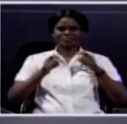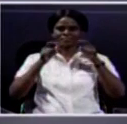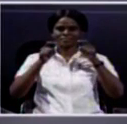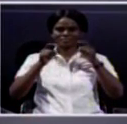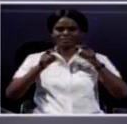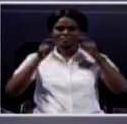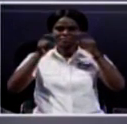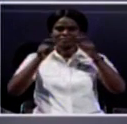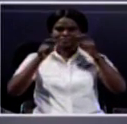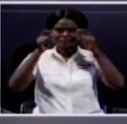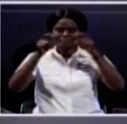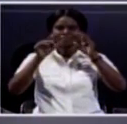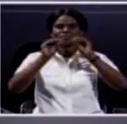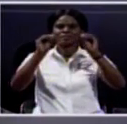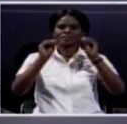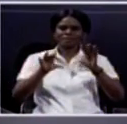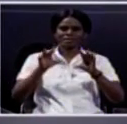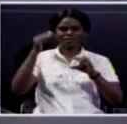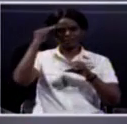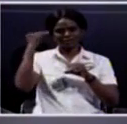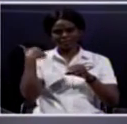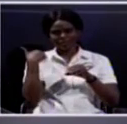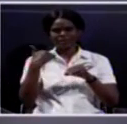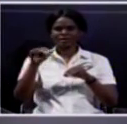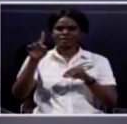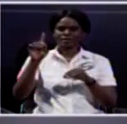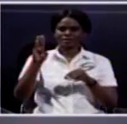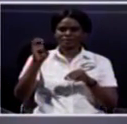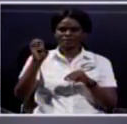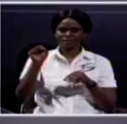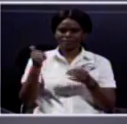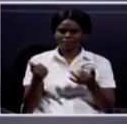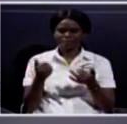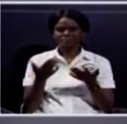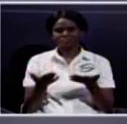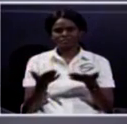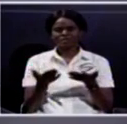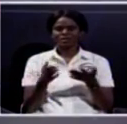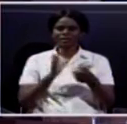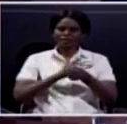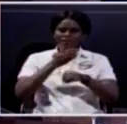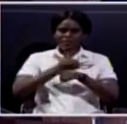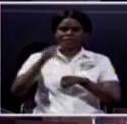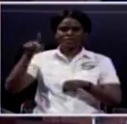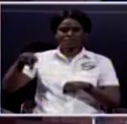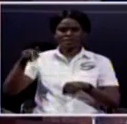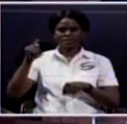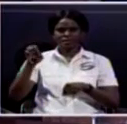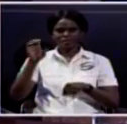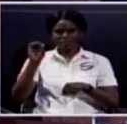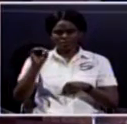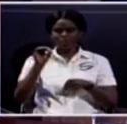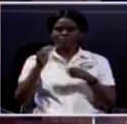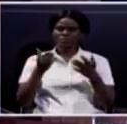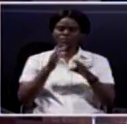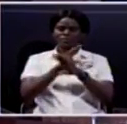as headmaster, of course as a teacher, headmaster, District Education Board Secretary, DEBS, and later Provincial Education Officer